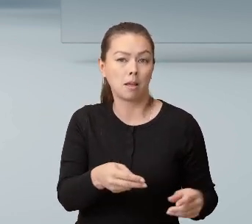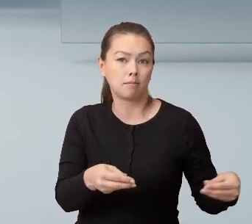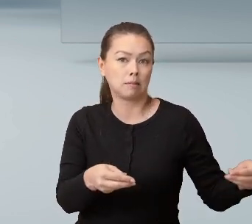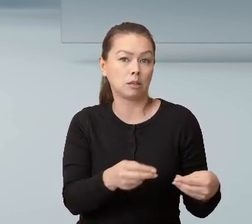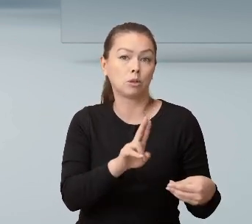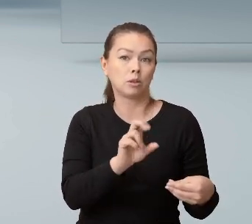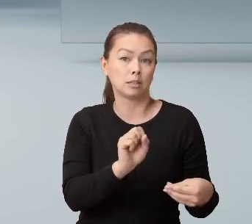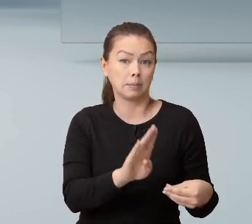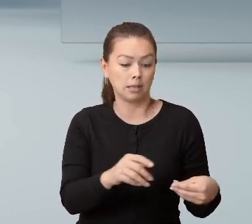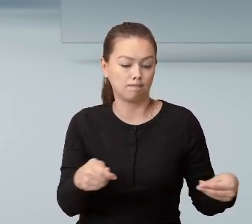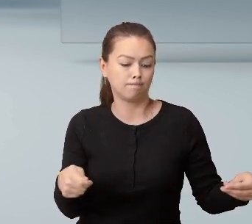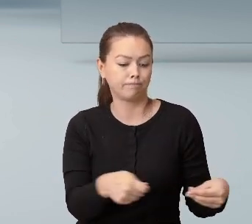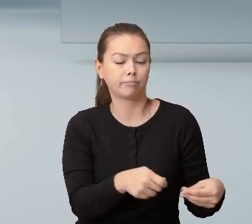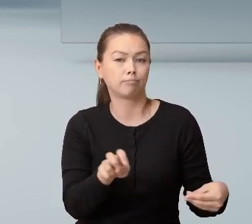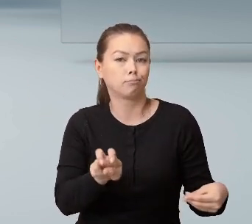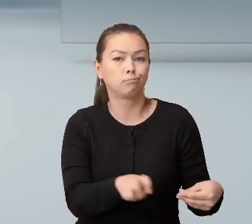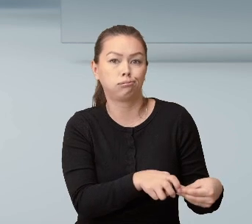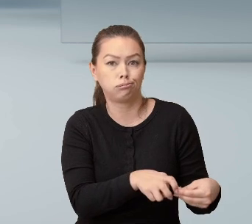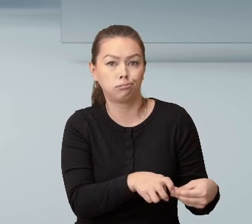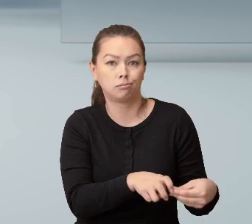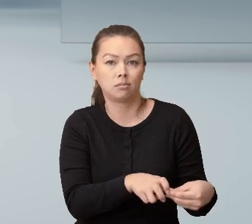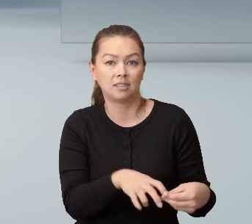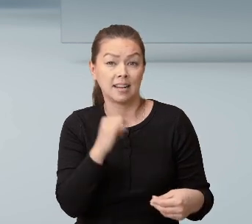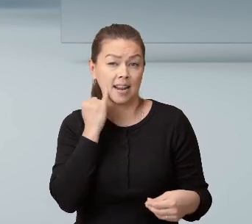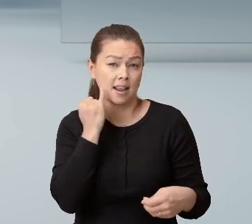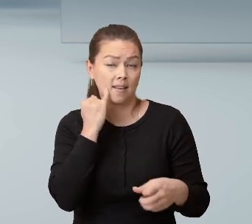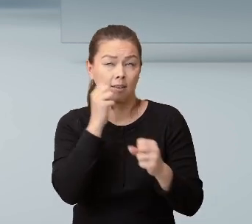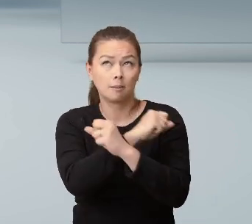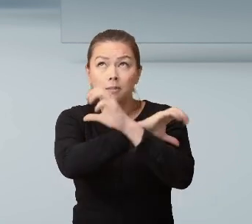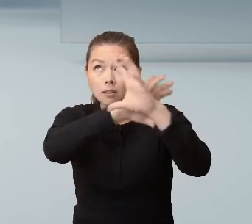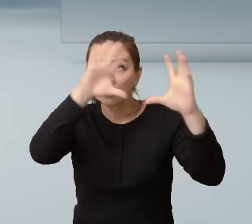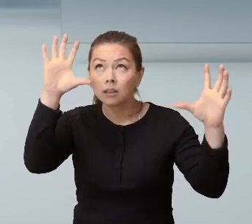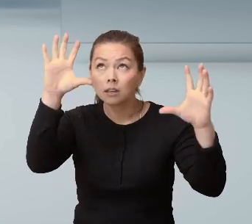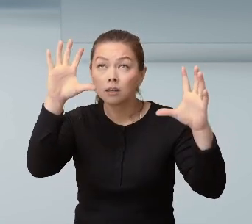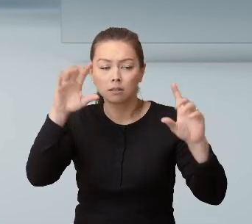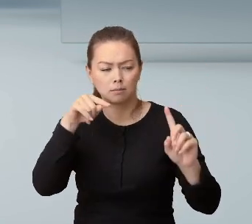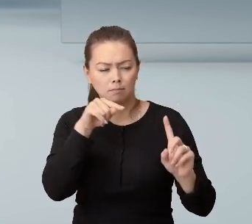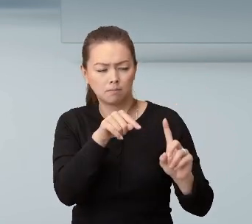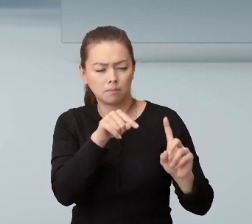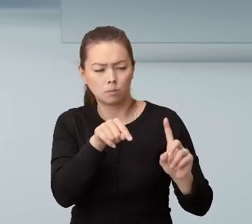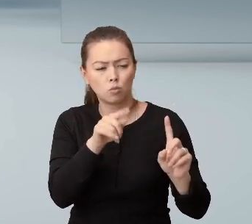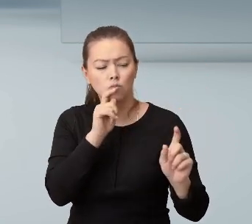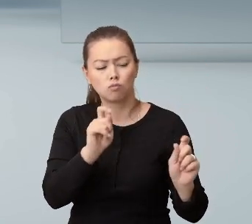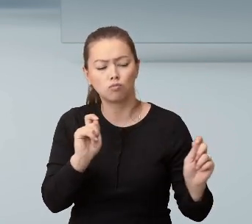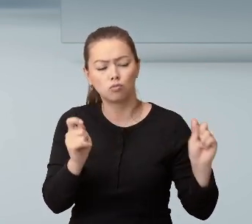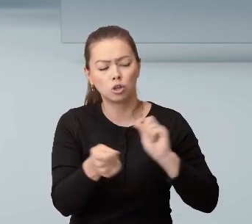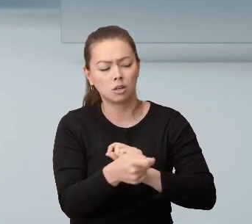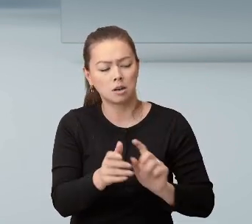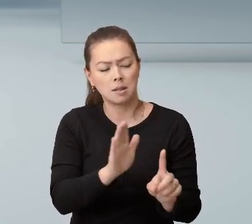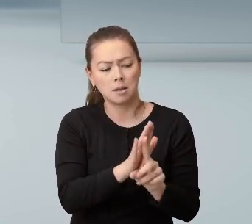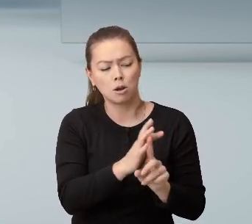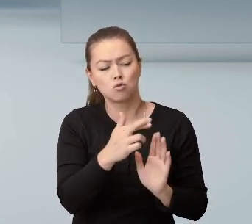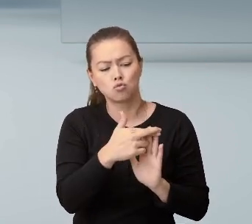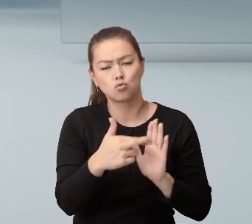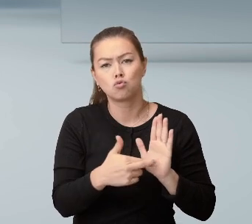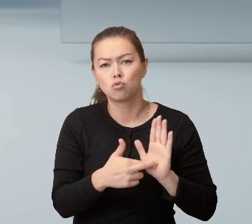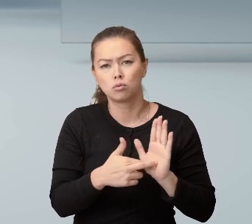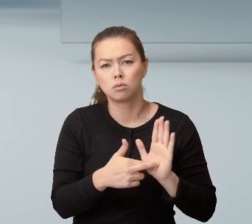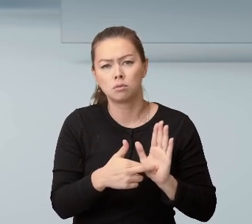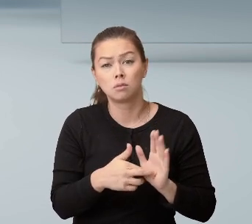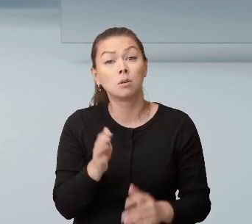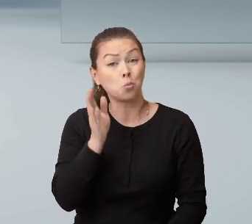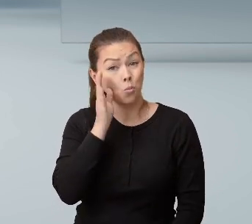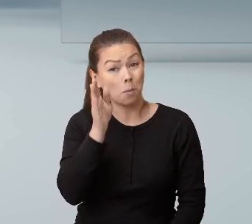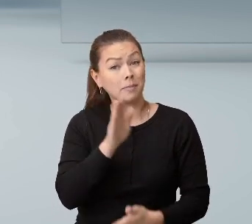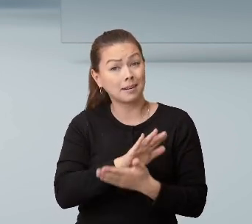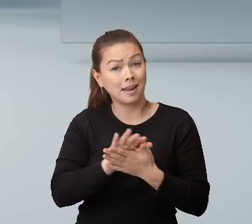that increase of risk, change the rules that maybe apply to that user? Now, all of this sounds great, but